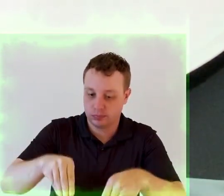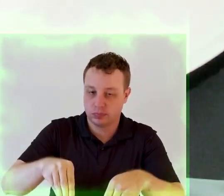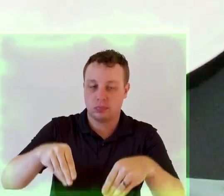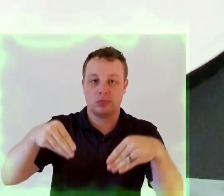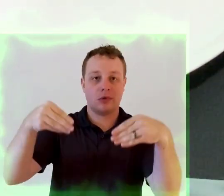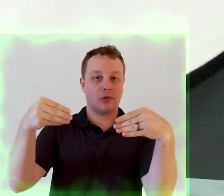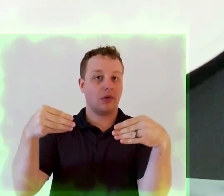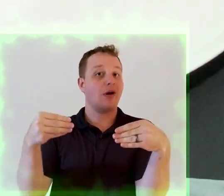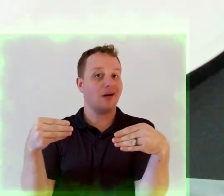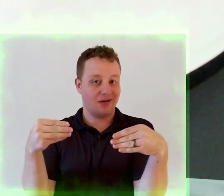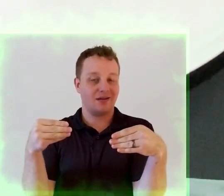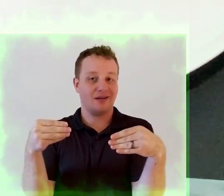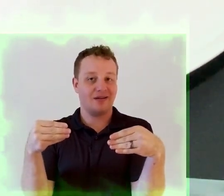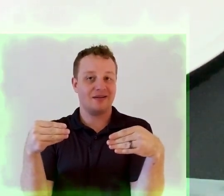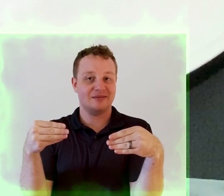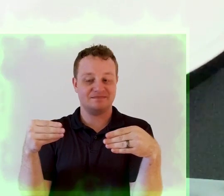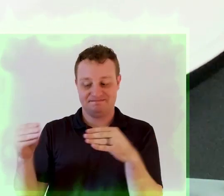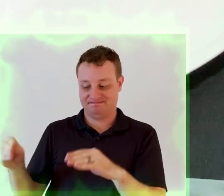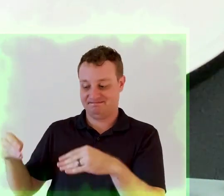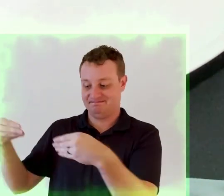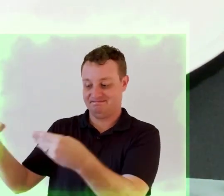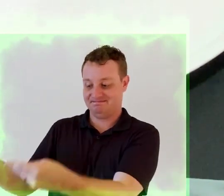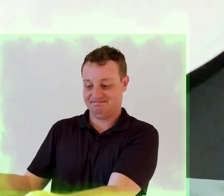go. And